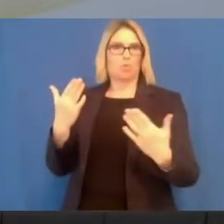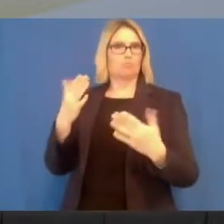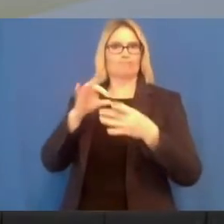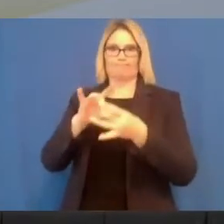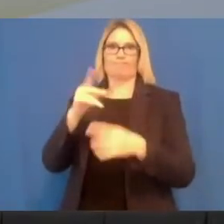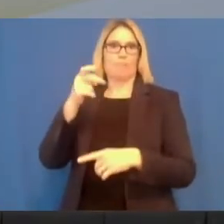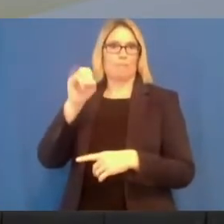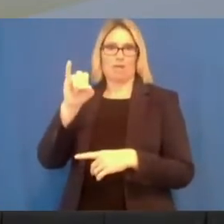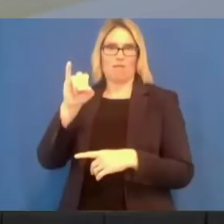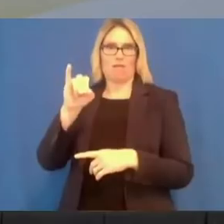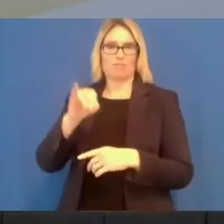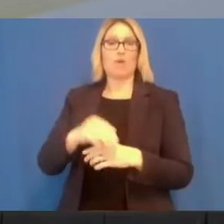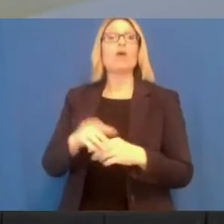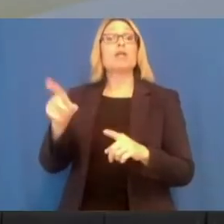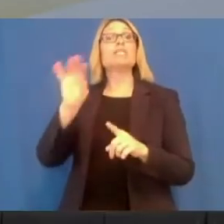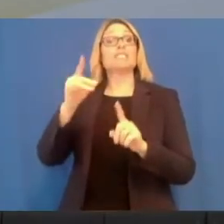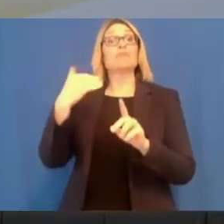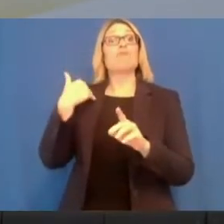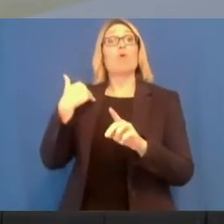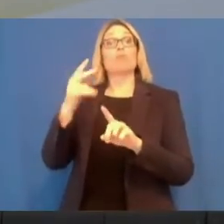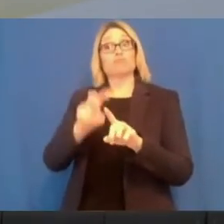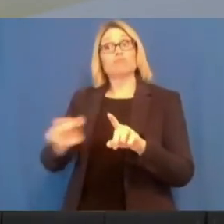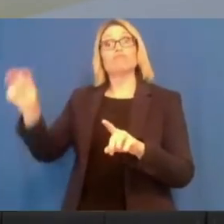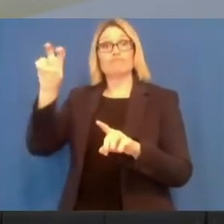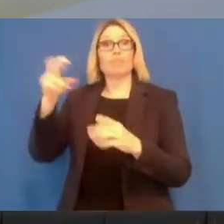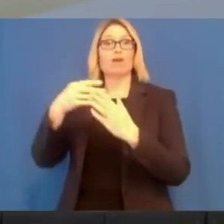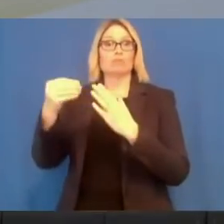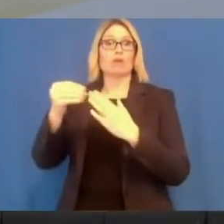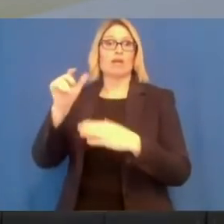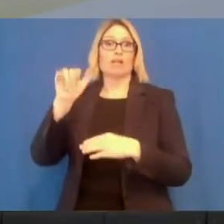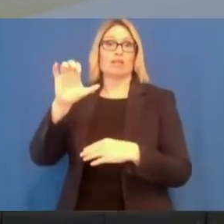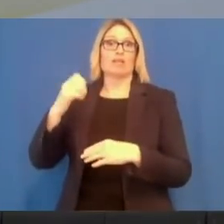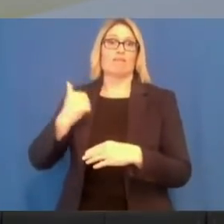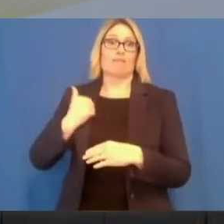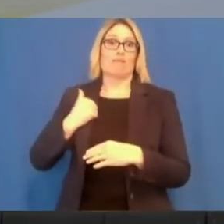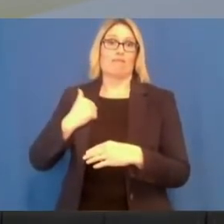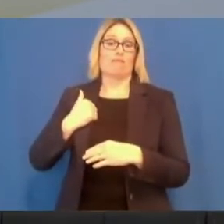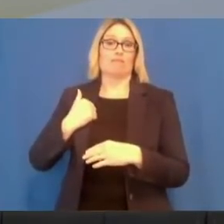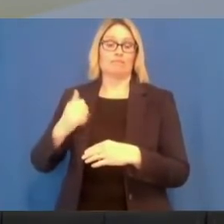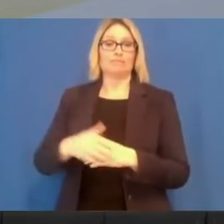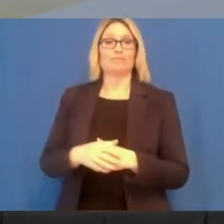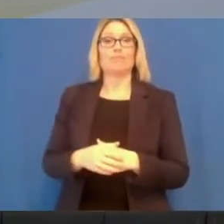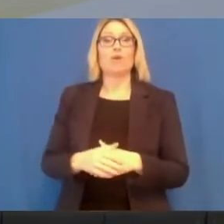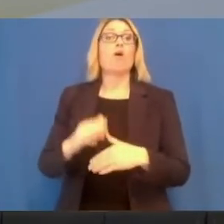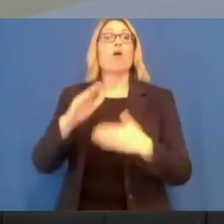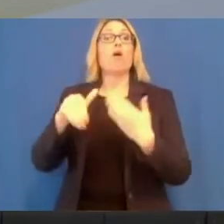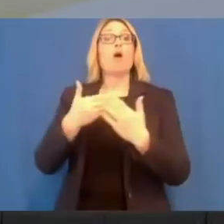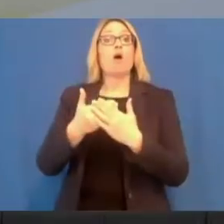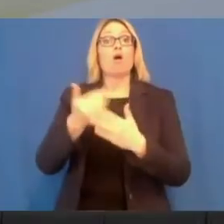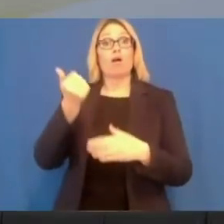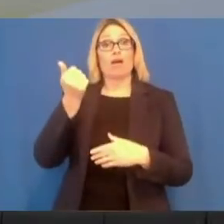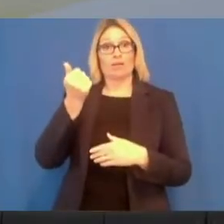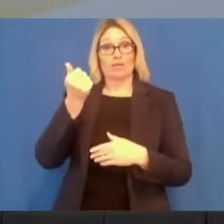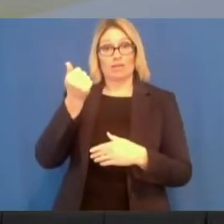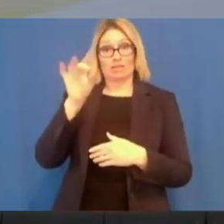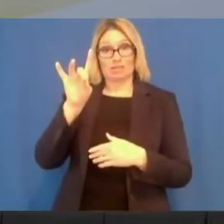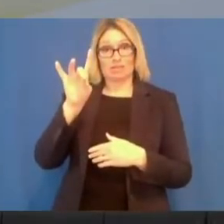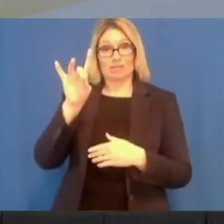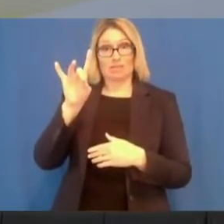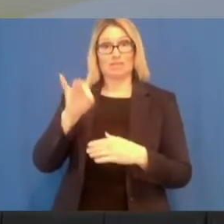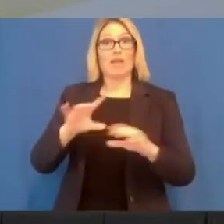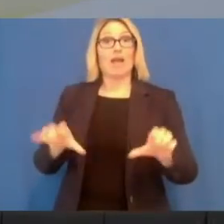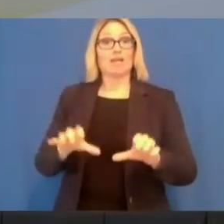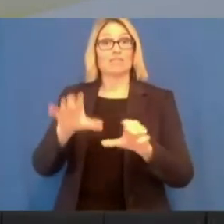does have a history of travel outside of Atlantic Canada. All 18 of our active cases are